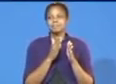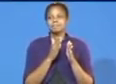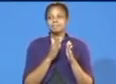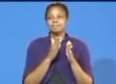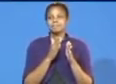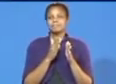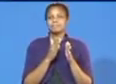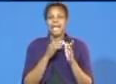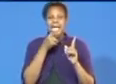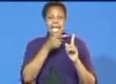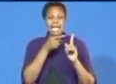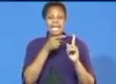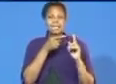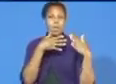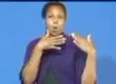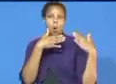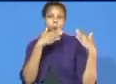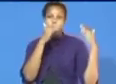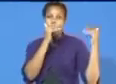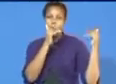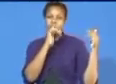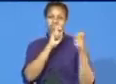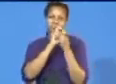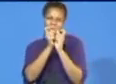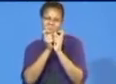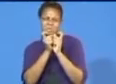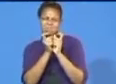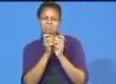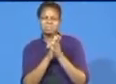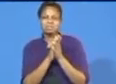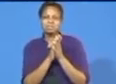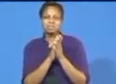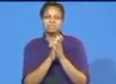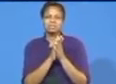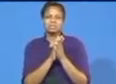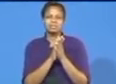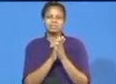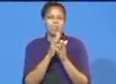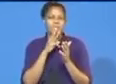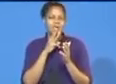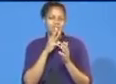His expectation was reordered. He stepped down in the Jordan.